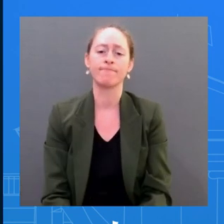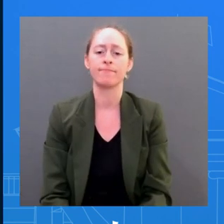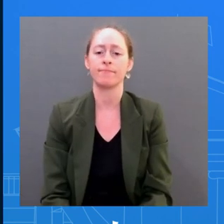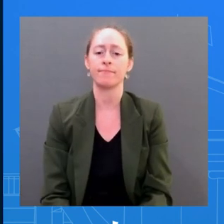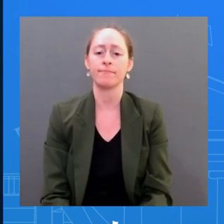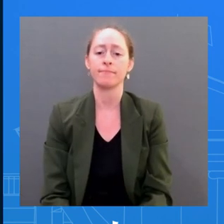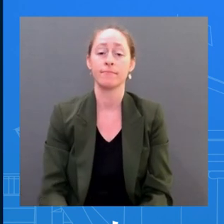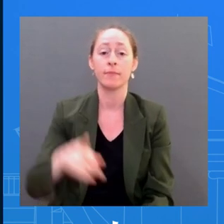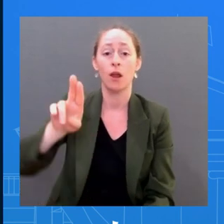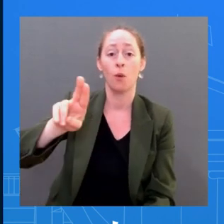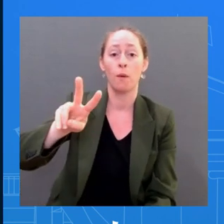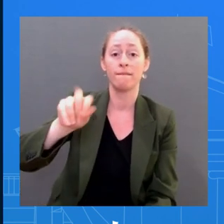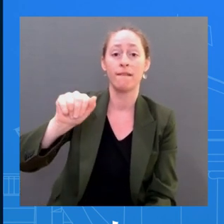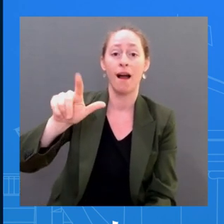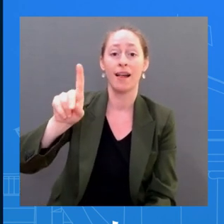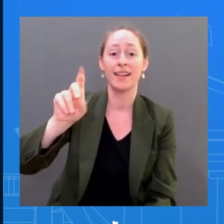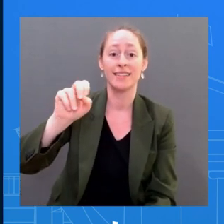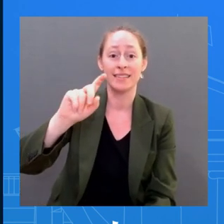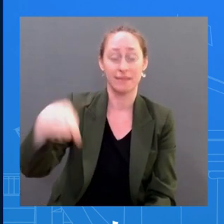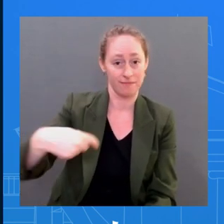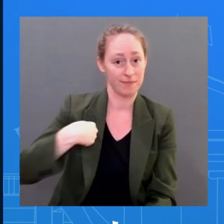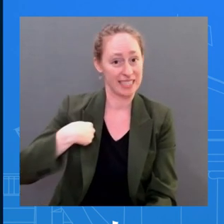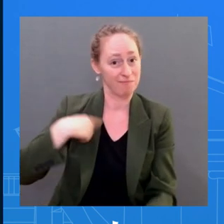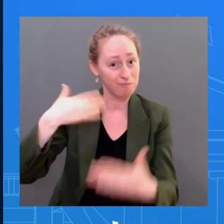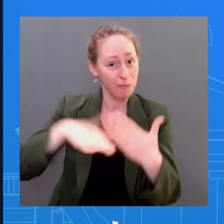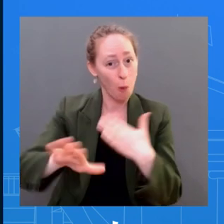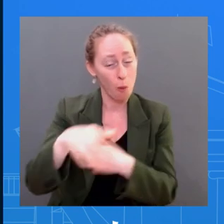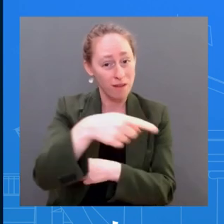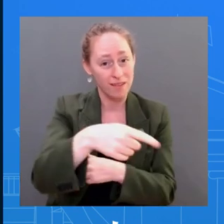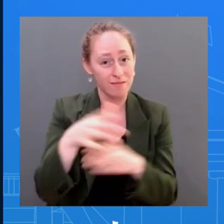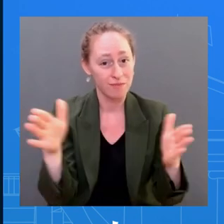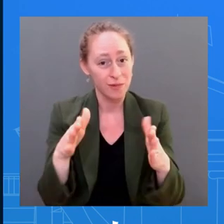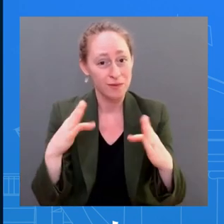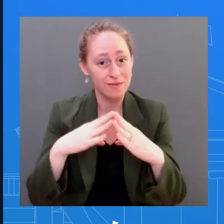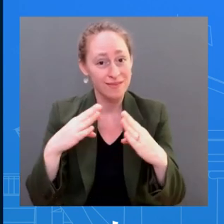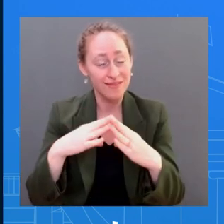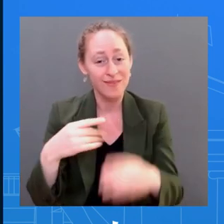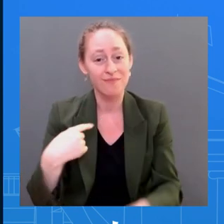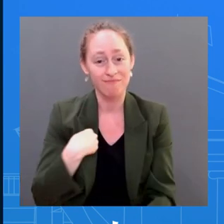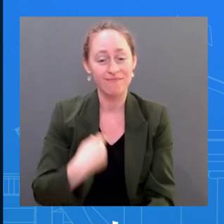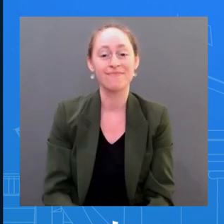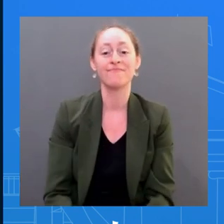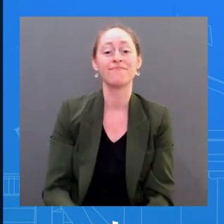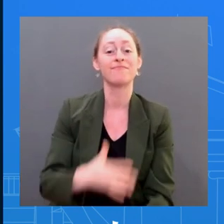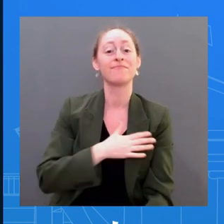It's where my mom taught kindergarten less than a mile from Robb Elementary.